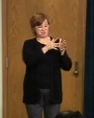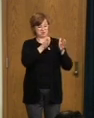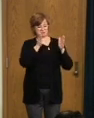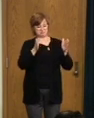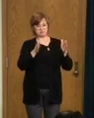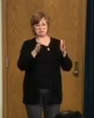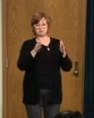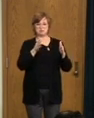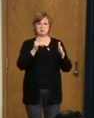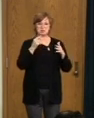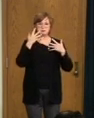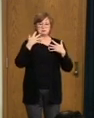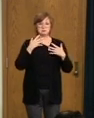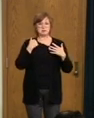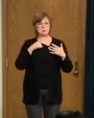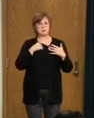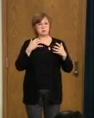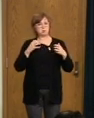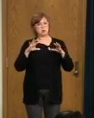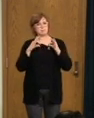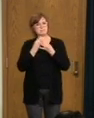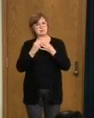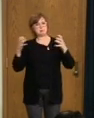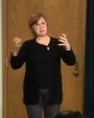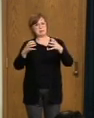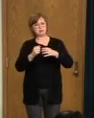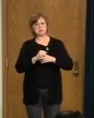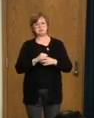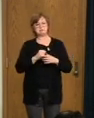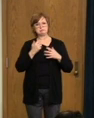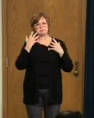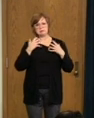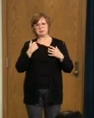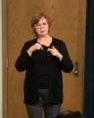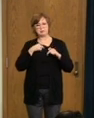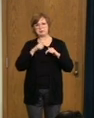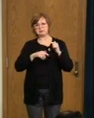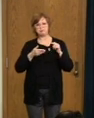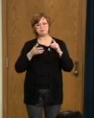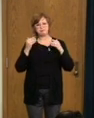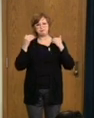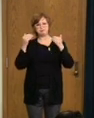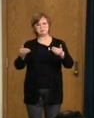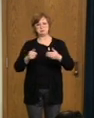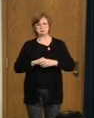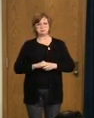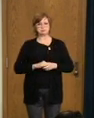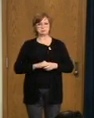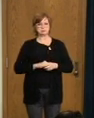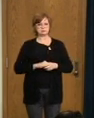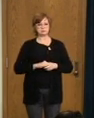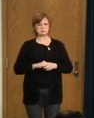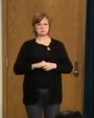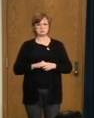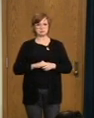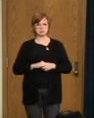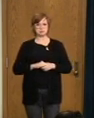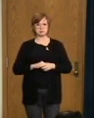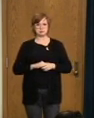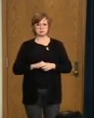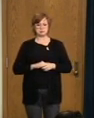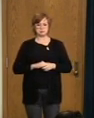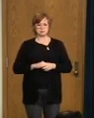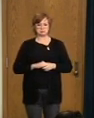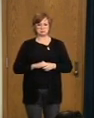to celebrate on a little larger, from a little larger perspective when the holidays hit. It's really unfortunate